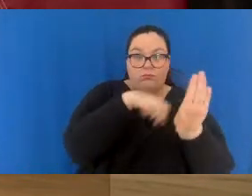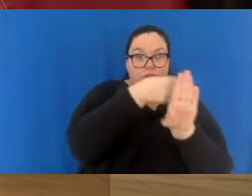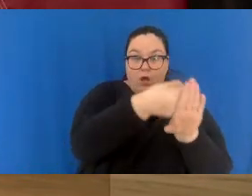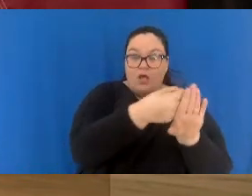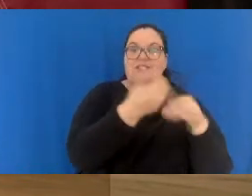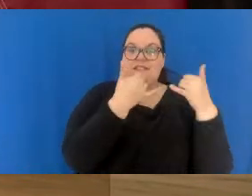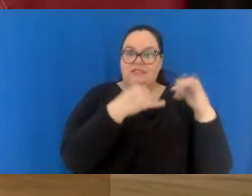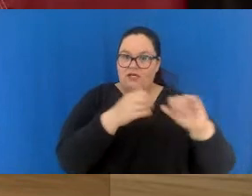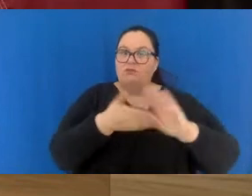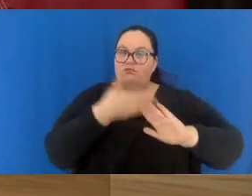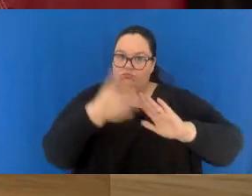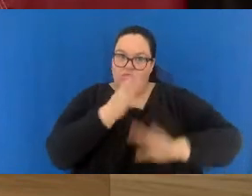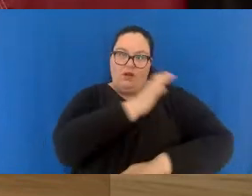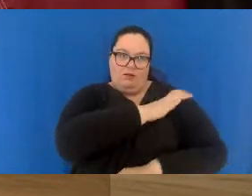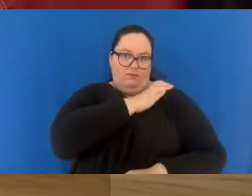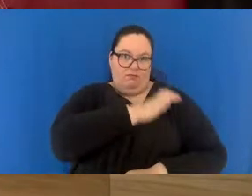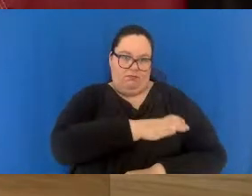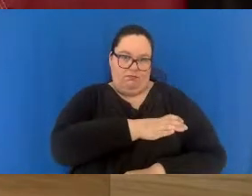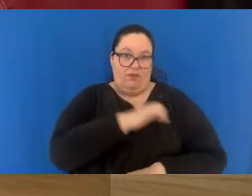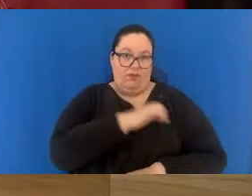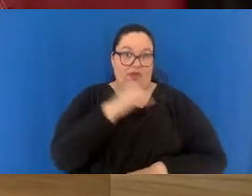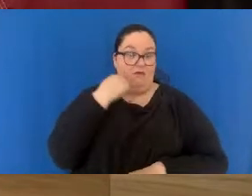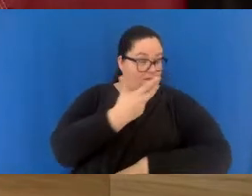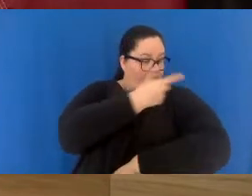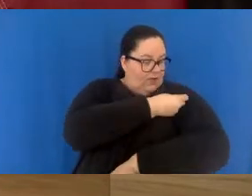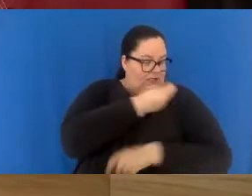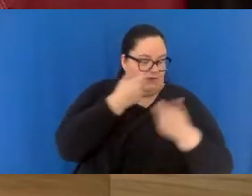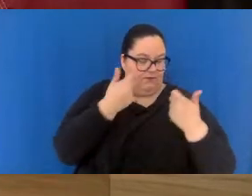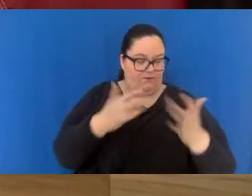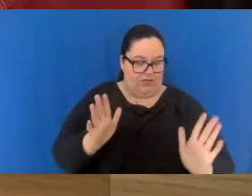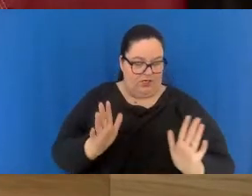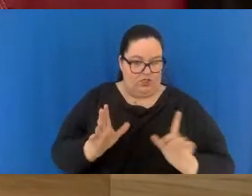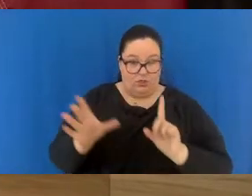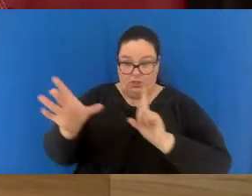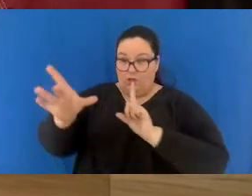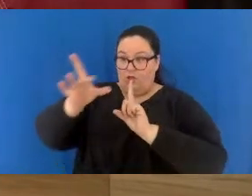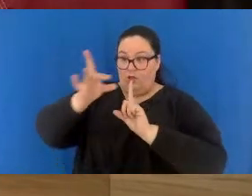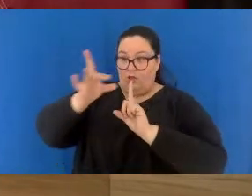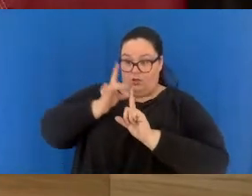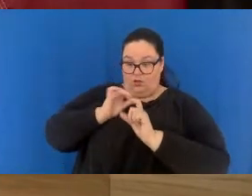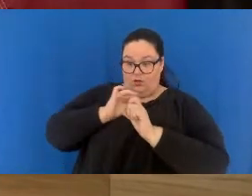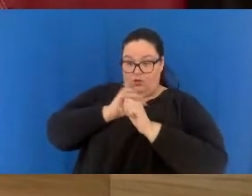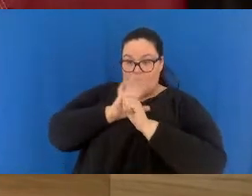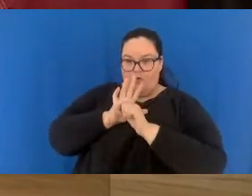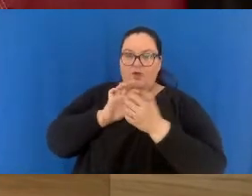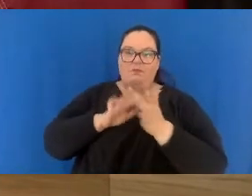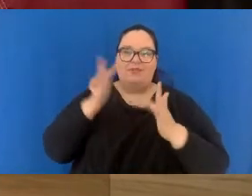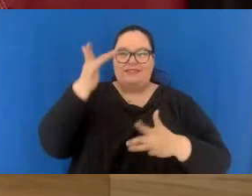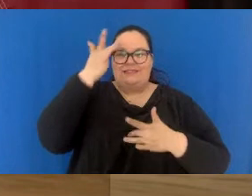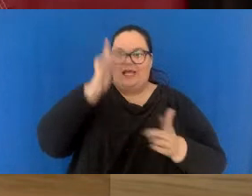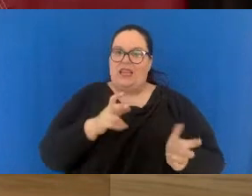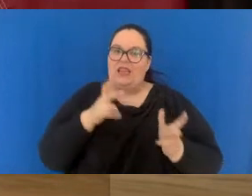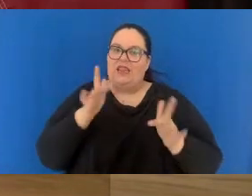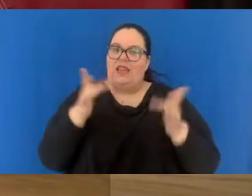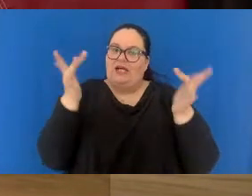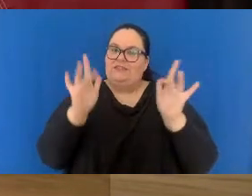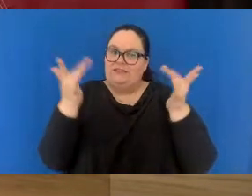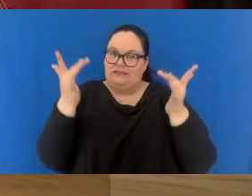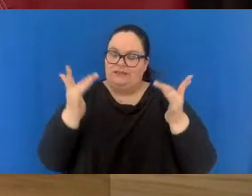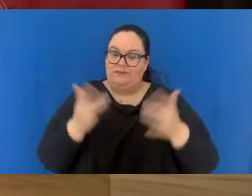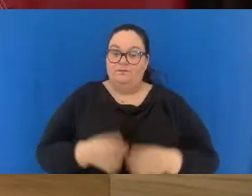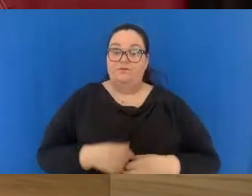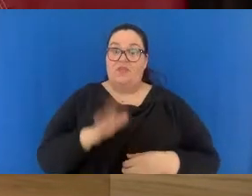reduce the severity of the illness and potentially the spread of the virus. We now have 31% of people in this area who are